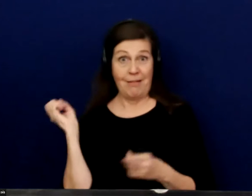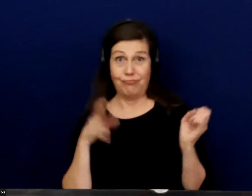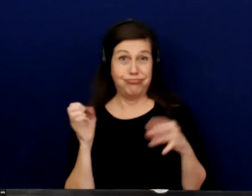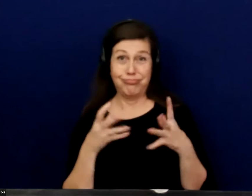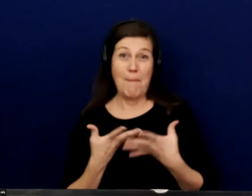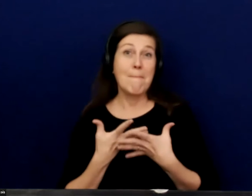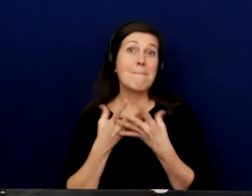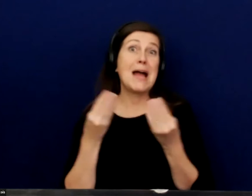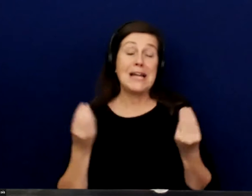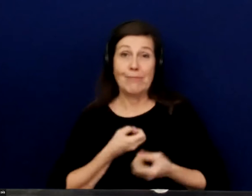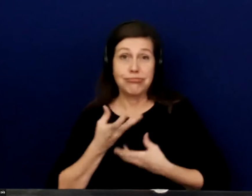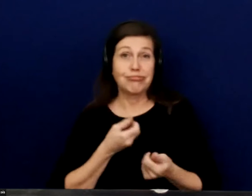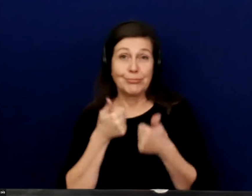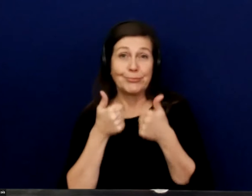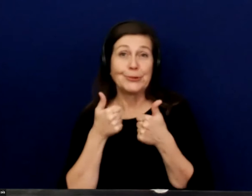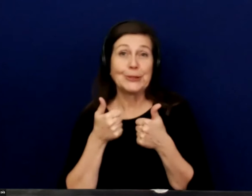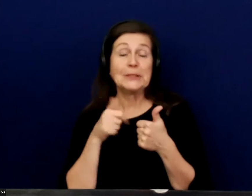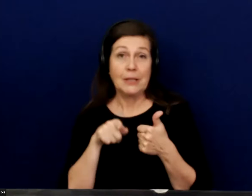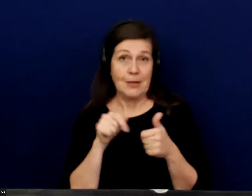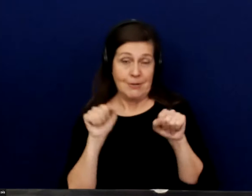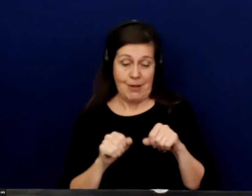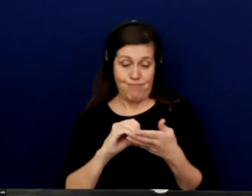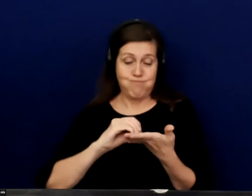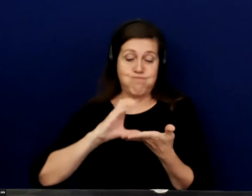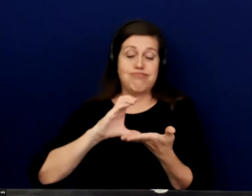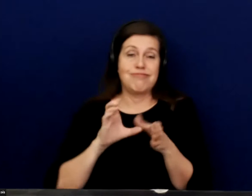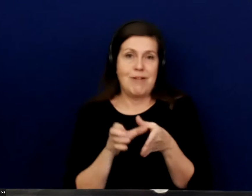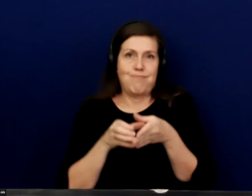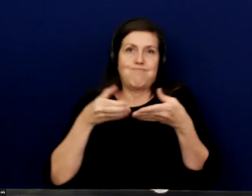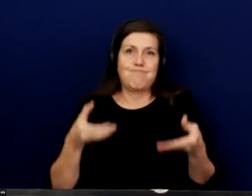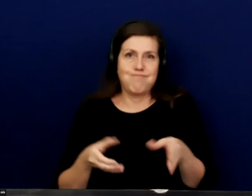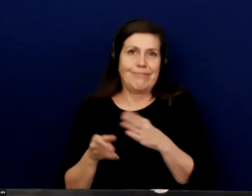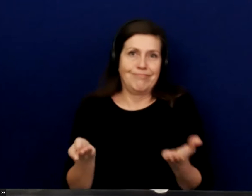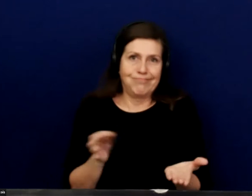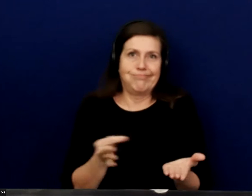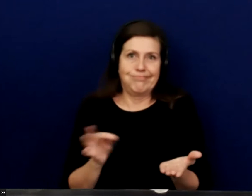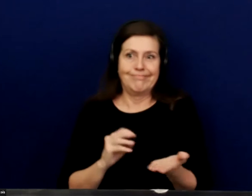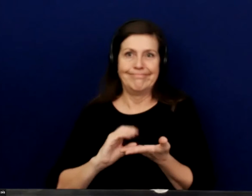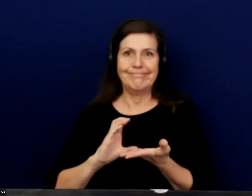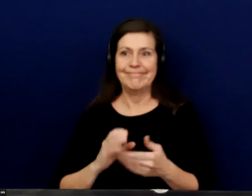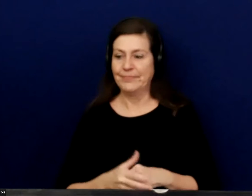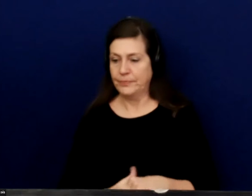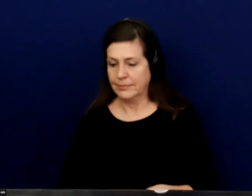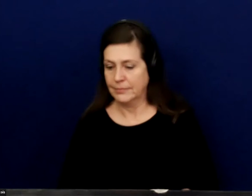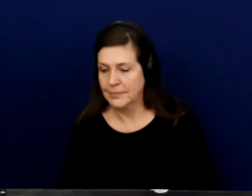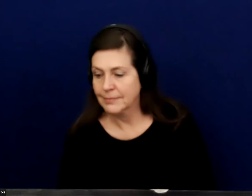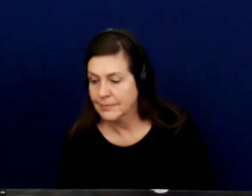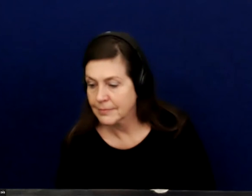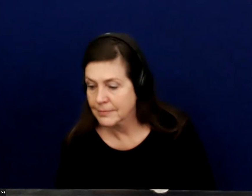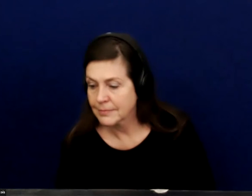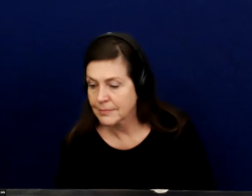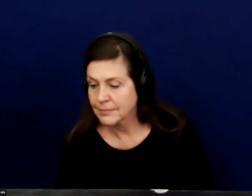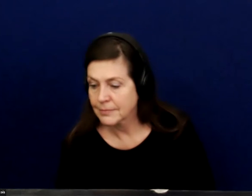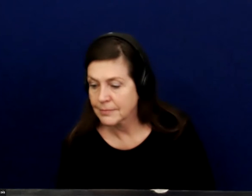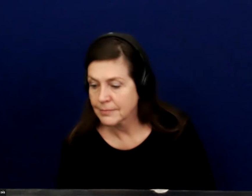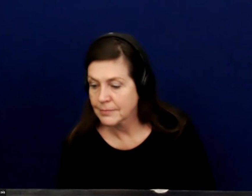lot of material, and so we will try to summarize and send it out to you afterwards, because we just had 15 minutes and we had no chance to